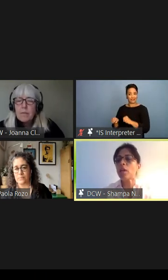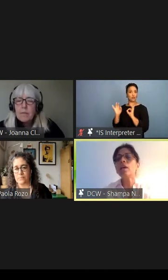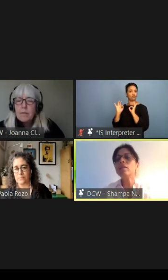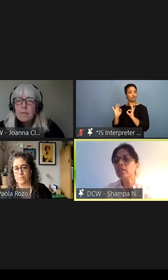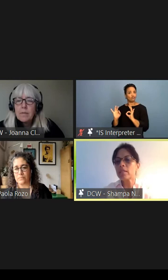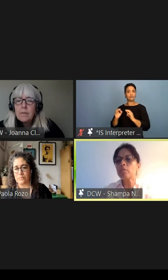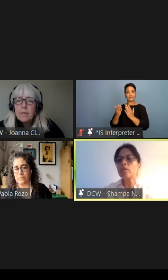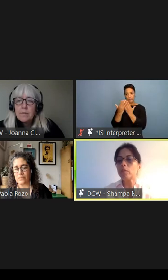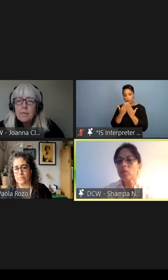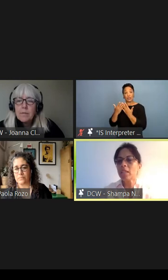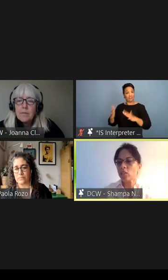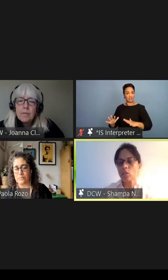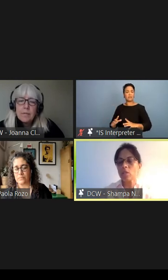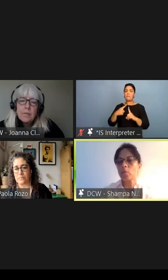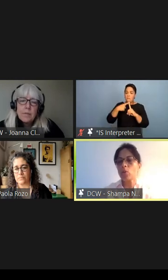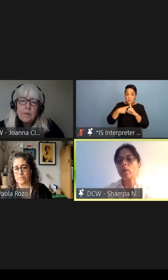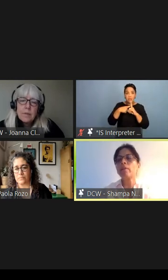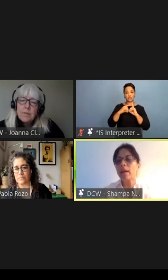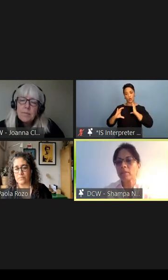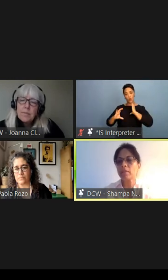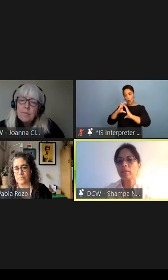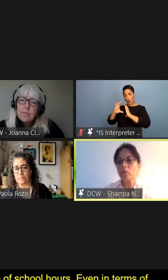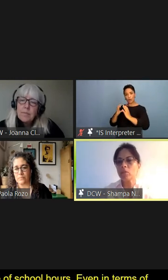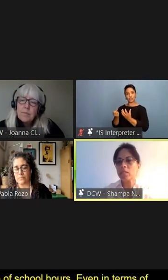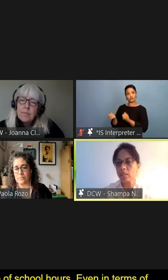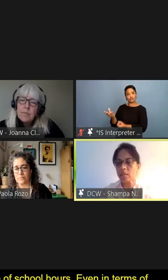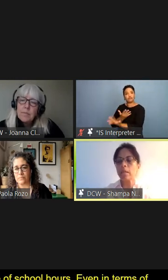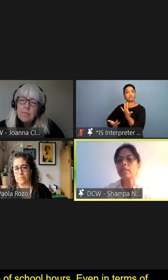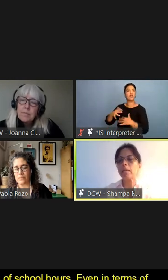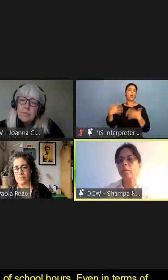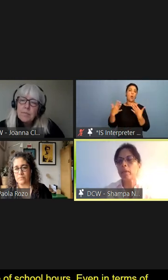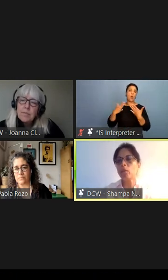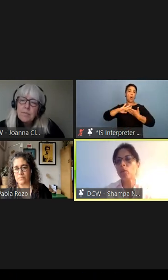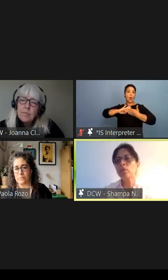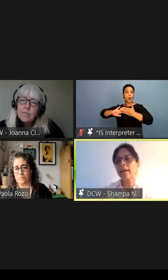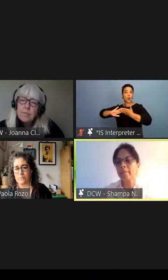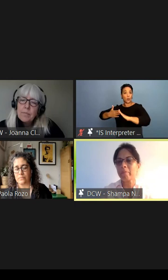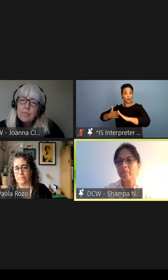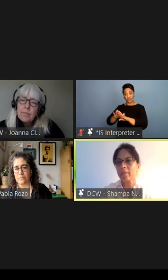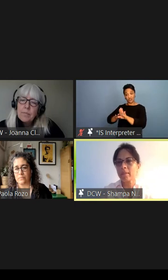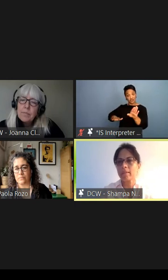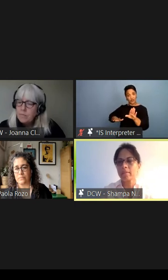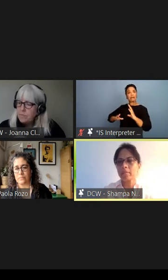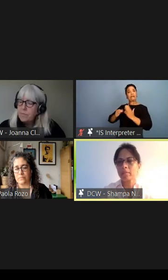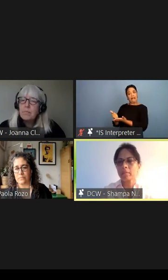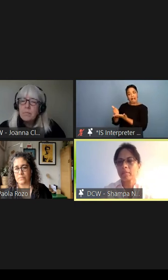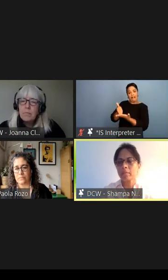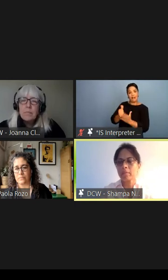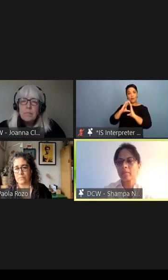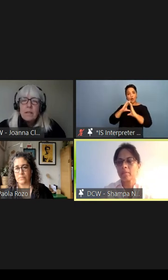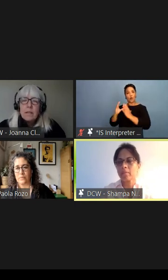hours. Even in terms of communication support when they're out in the community, the siblings play a big role there.